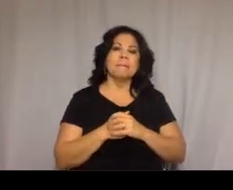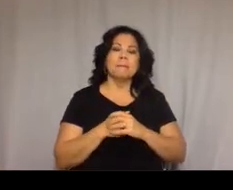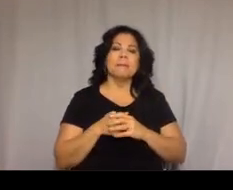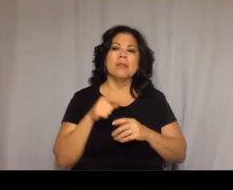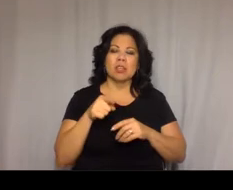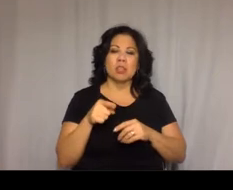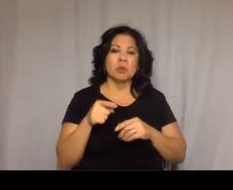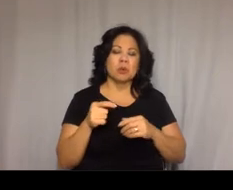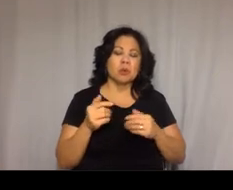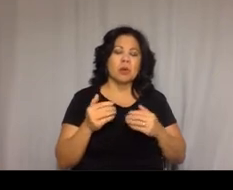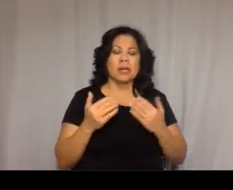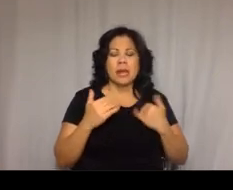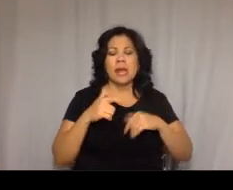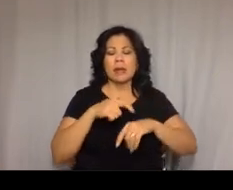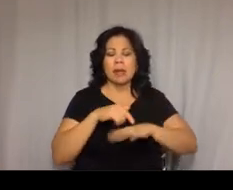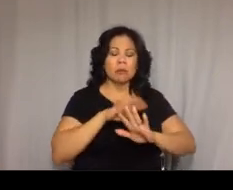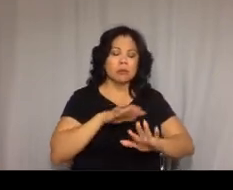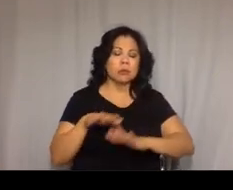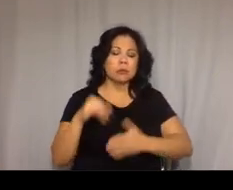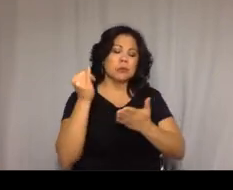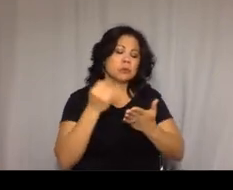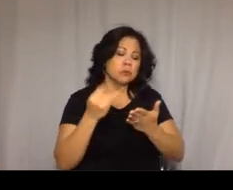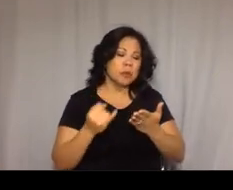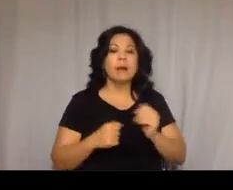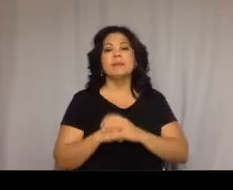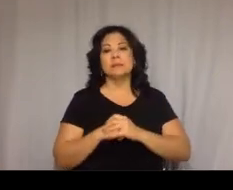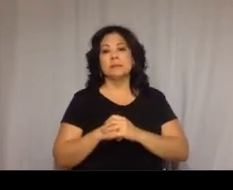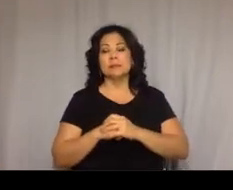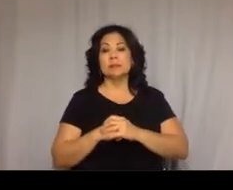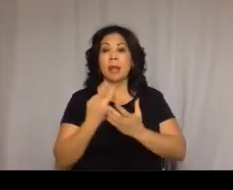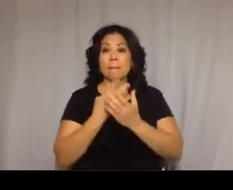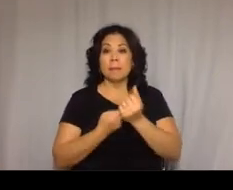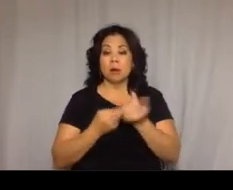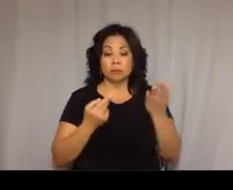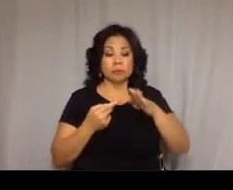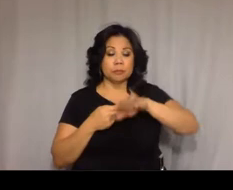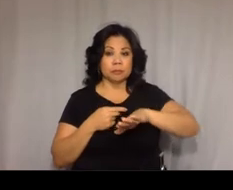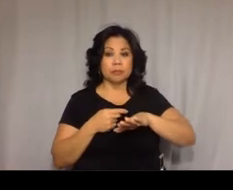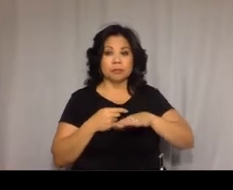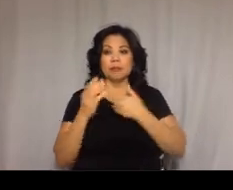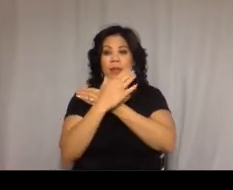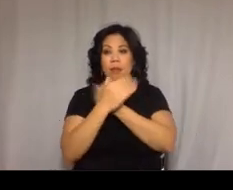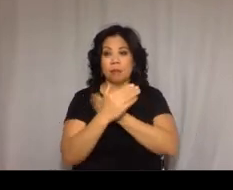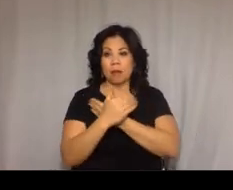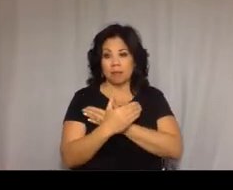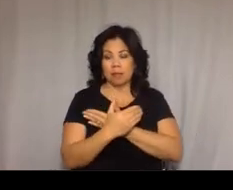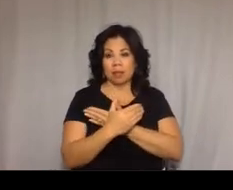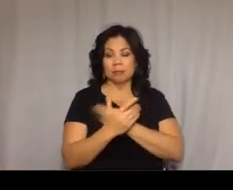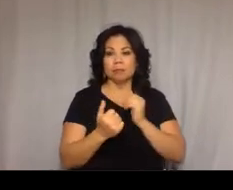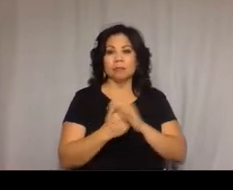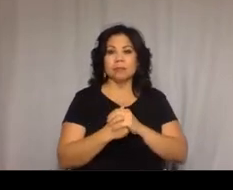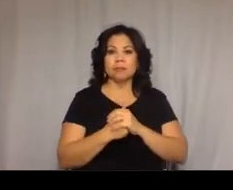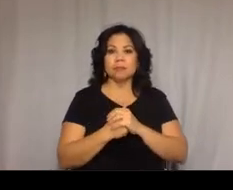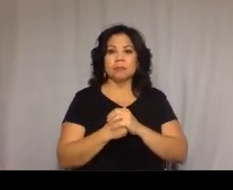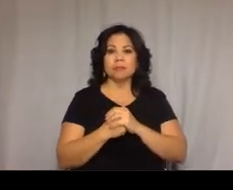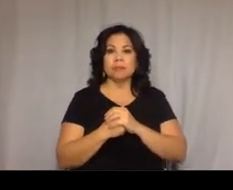a little bit more slowly. So now I've got both sides with my butterfly pattern. So I'm going to do the